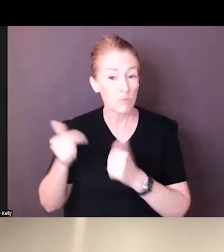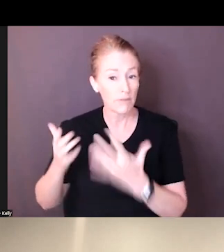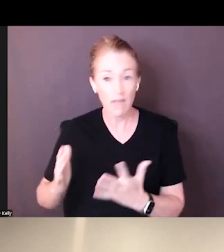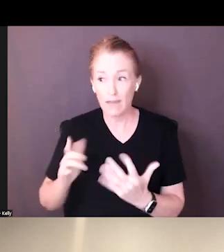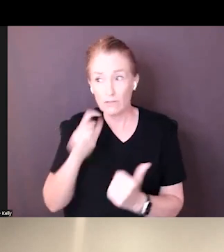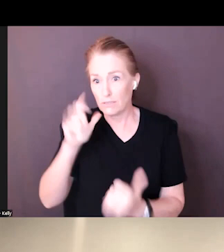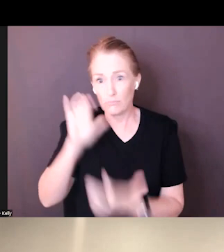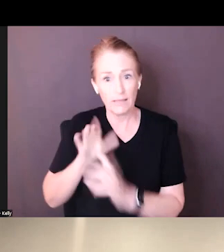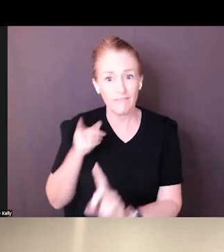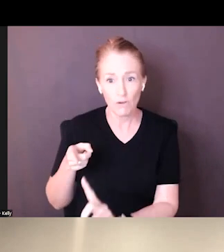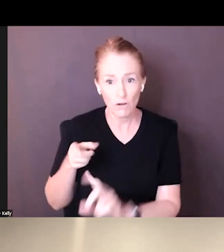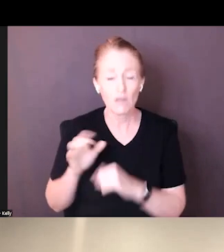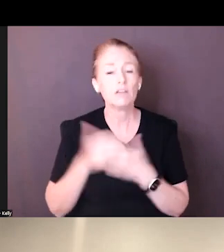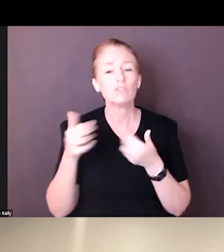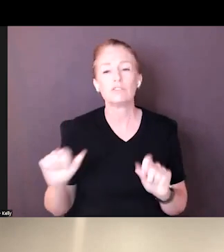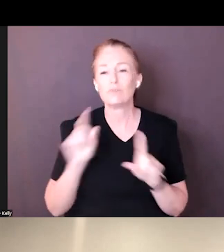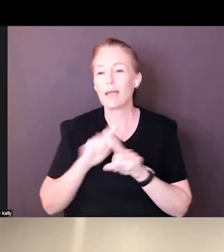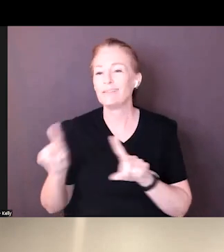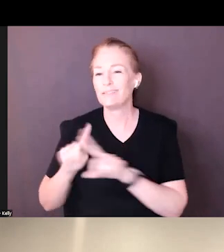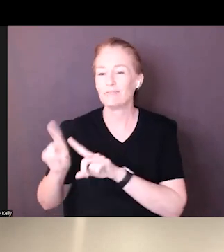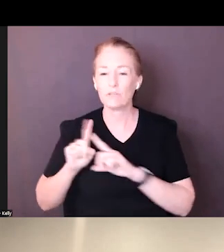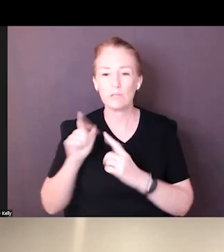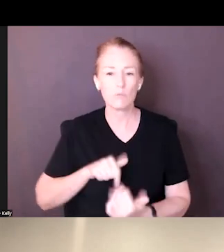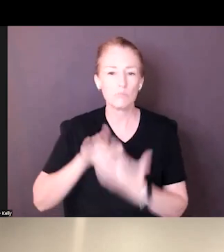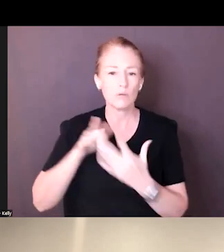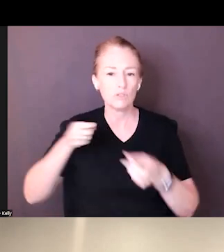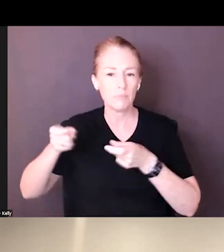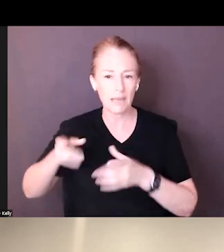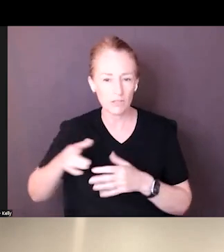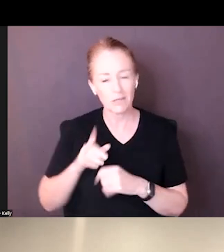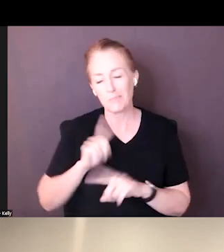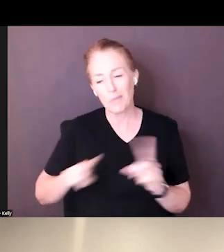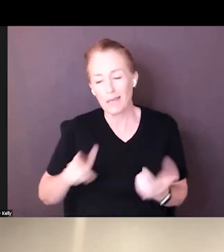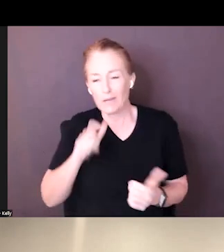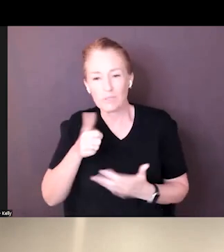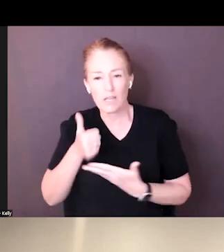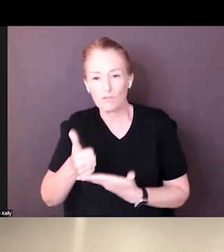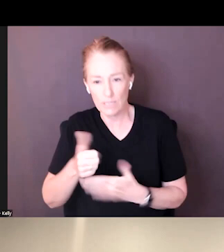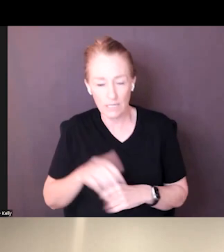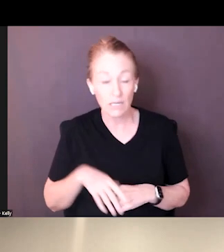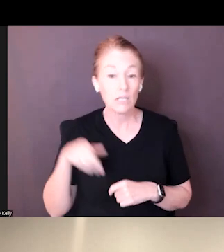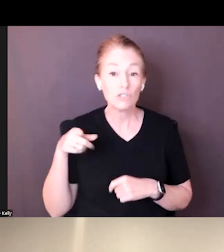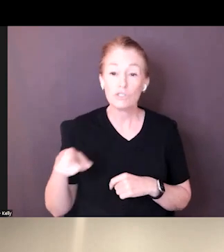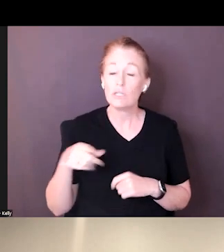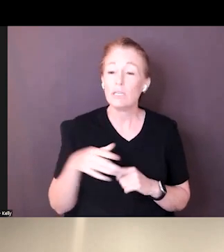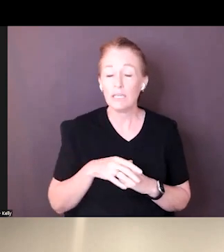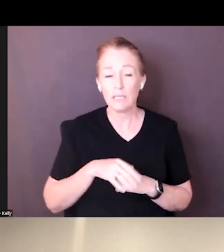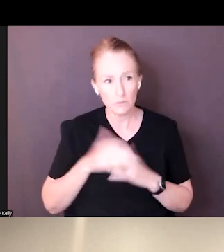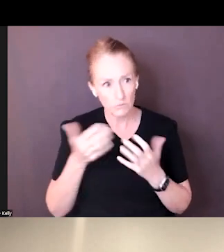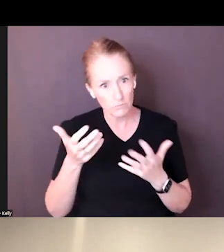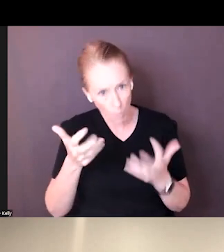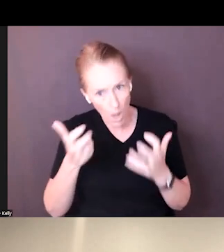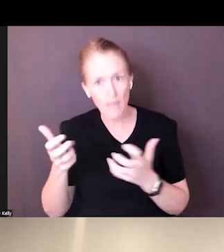lot of ways to manage it, but it remained undertreated. She too was very persistent in trying to get care,